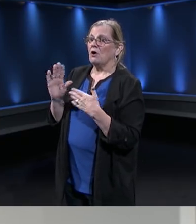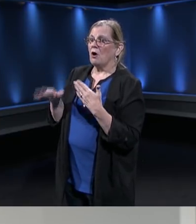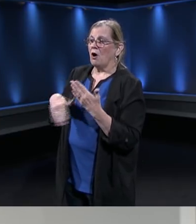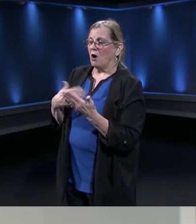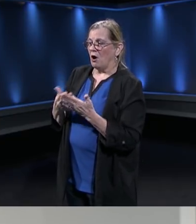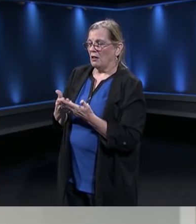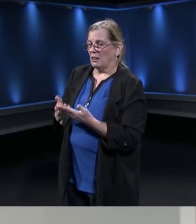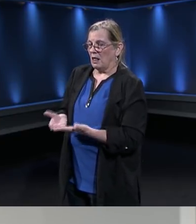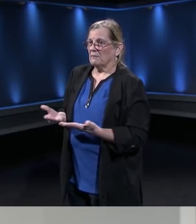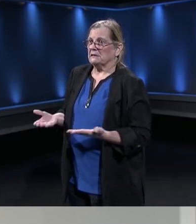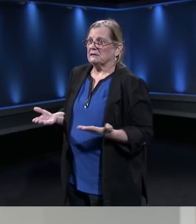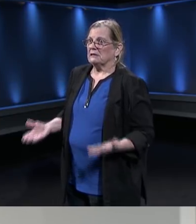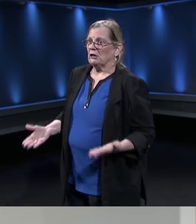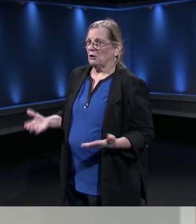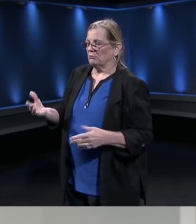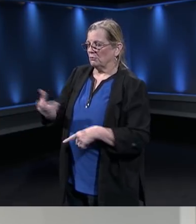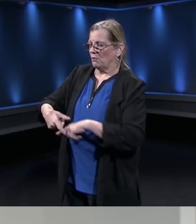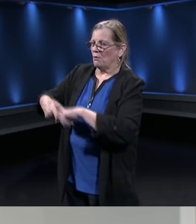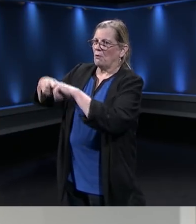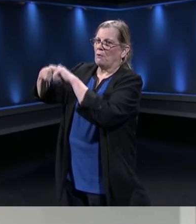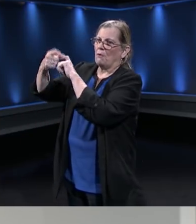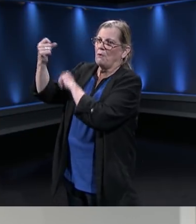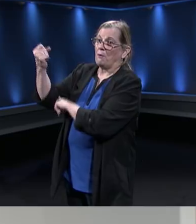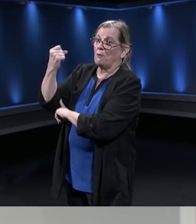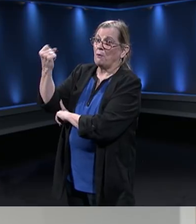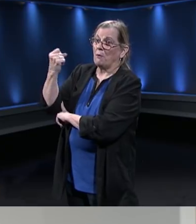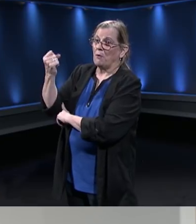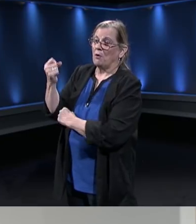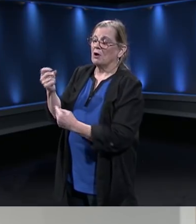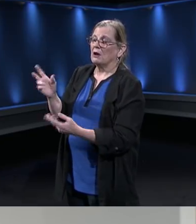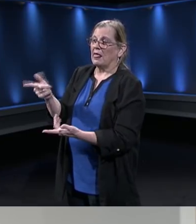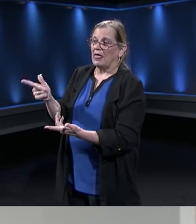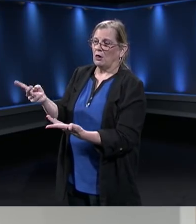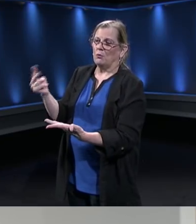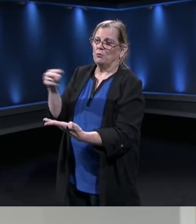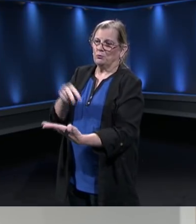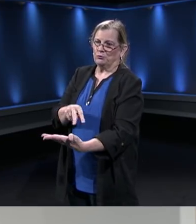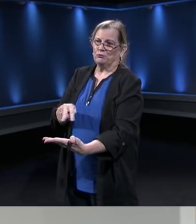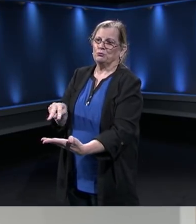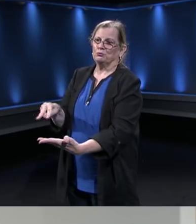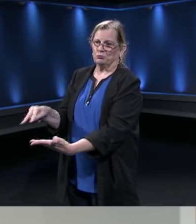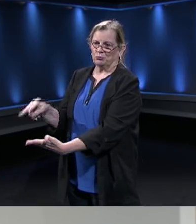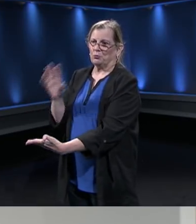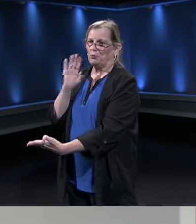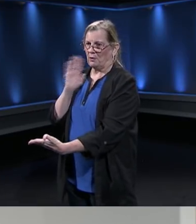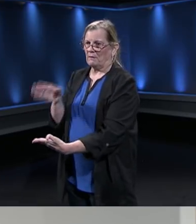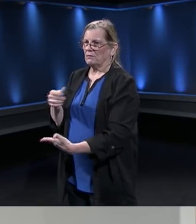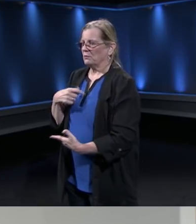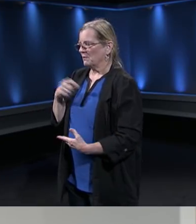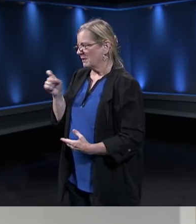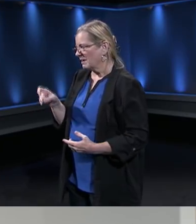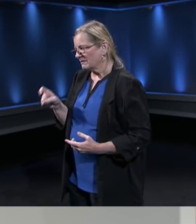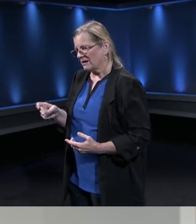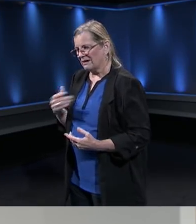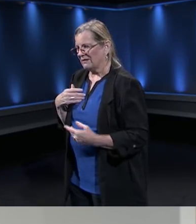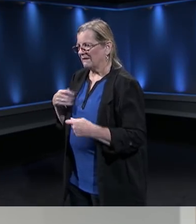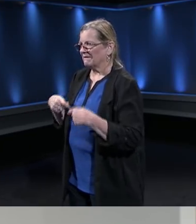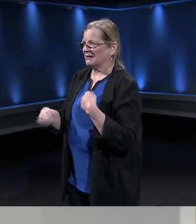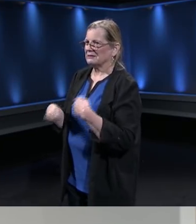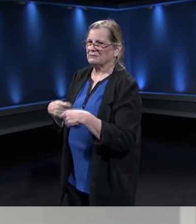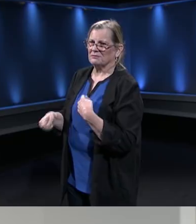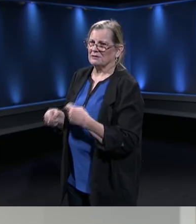reviewed. But we've got to have a more flexible approach this year. One of the things, and to be